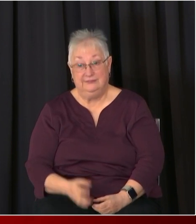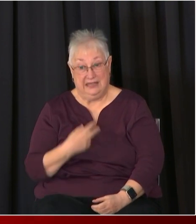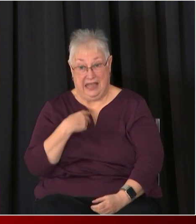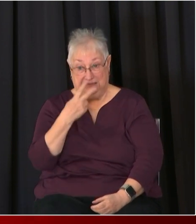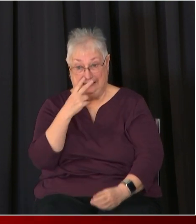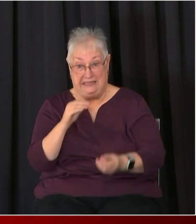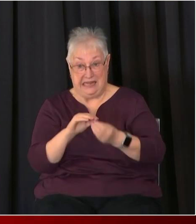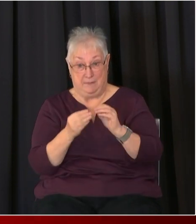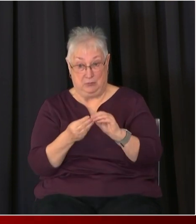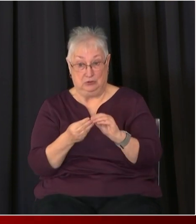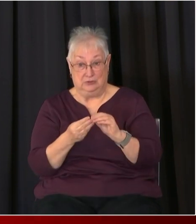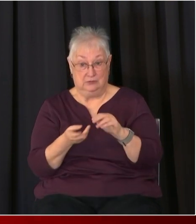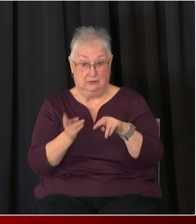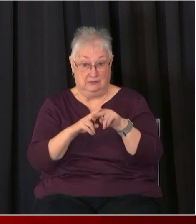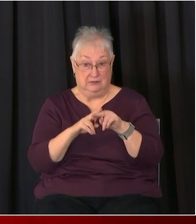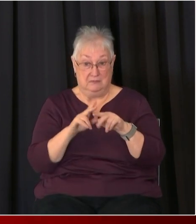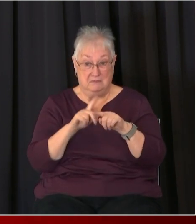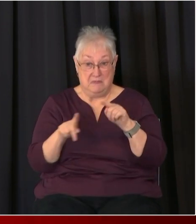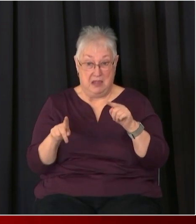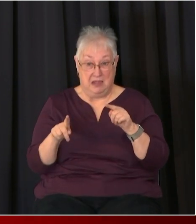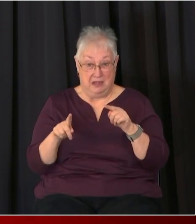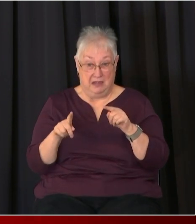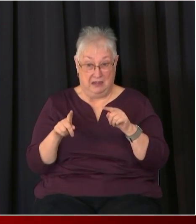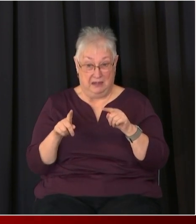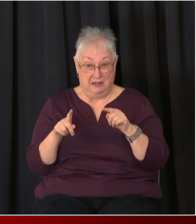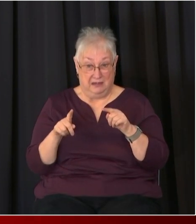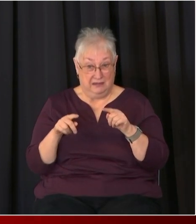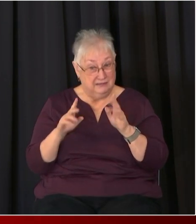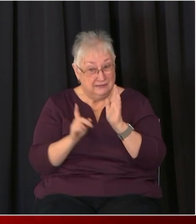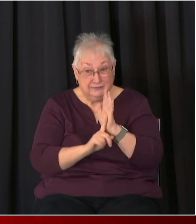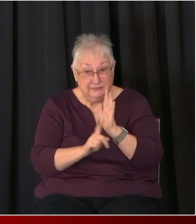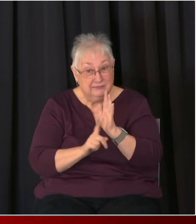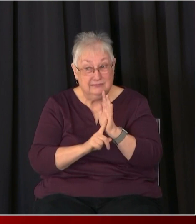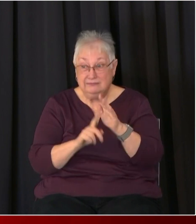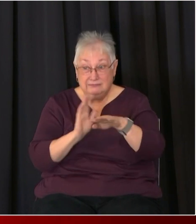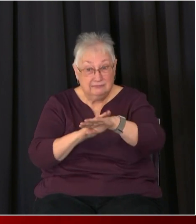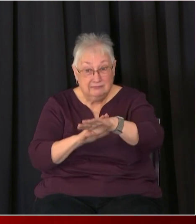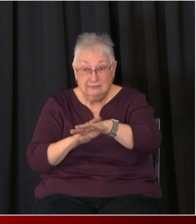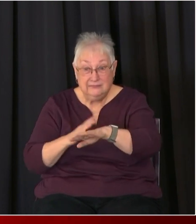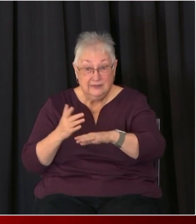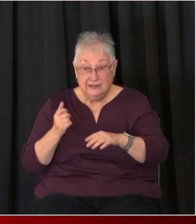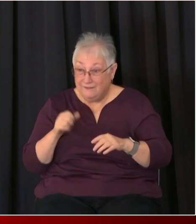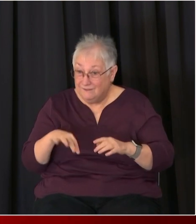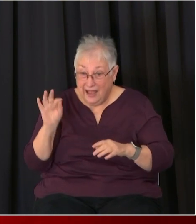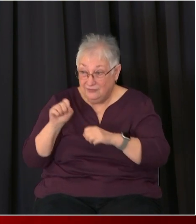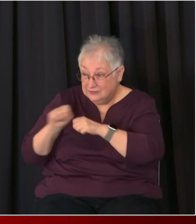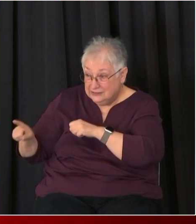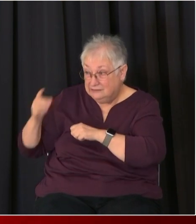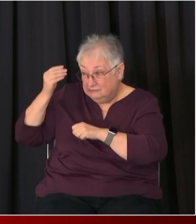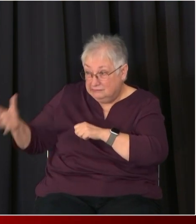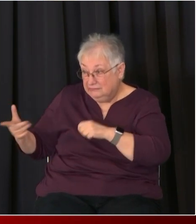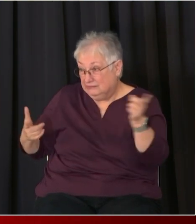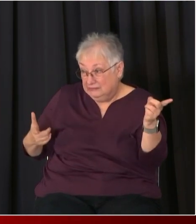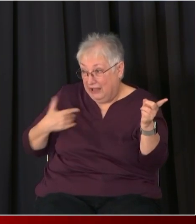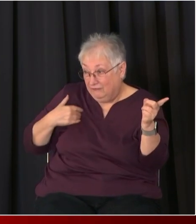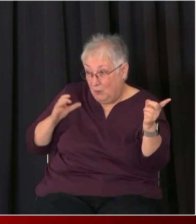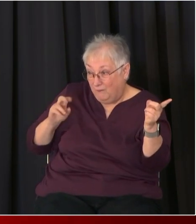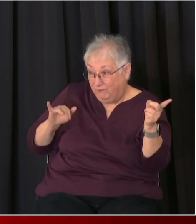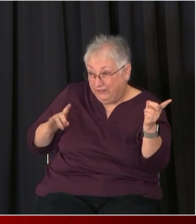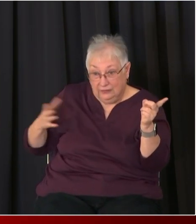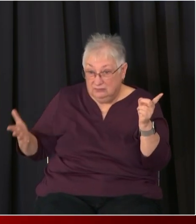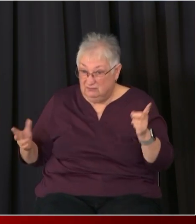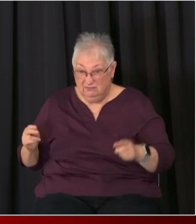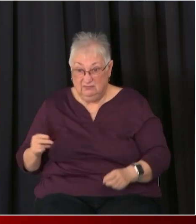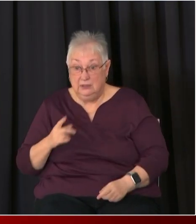out alerts, and can you tell us how that process is going? Yes, so last week we had over